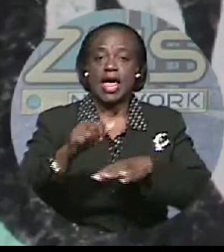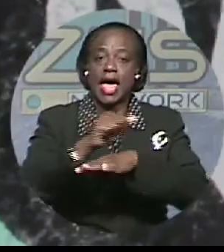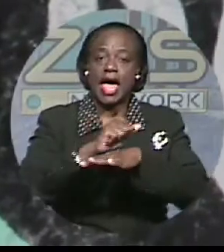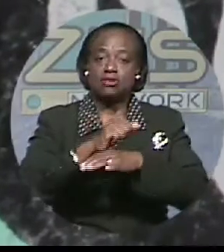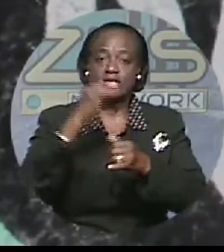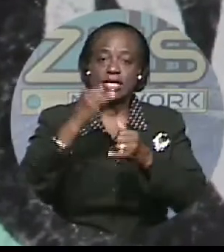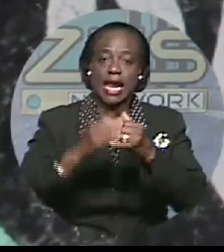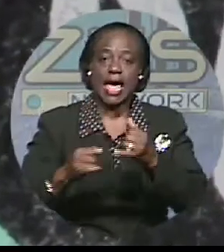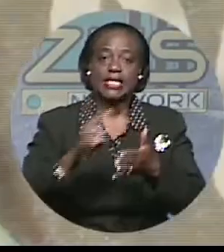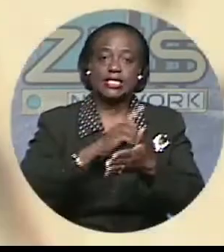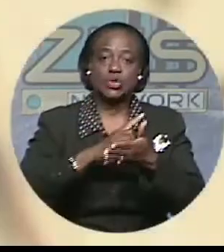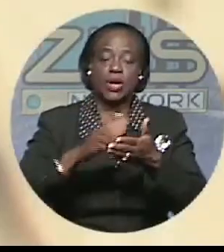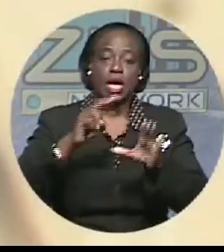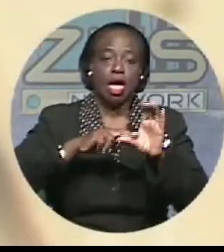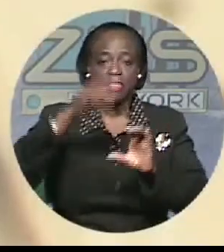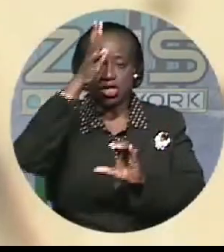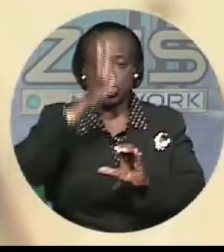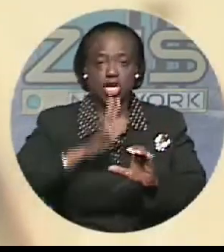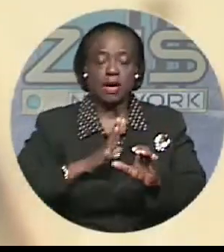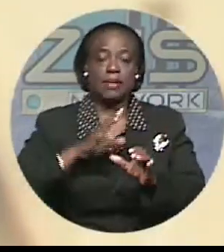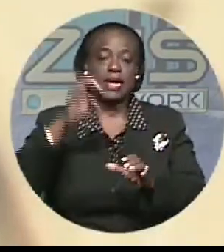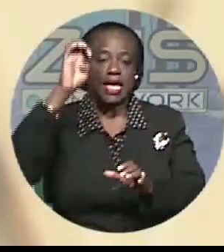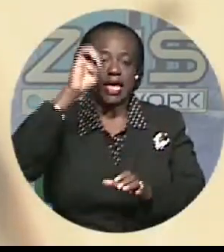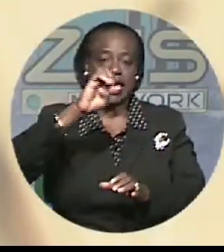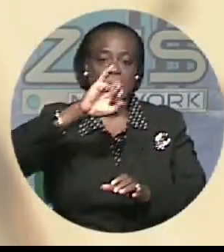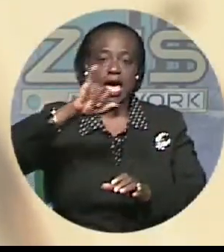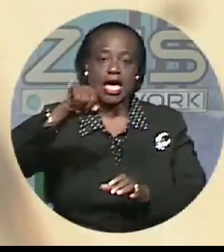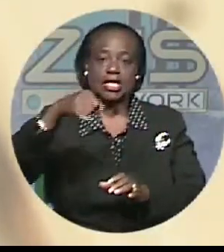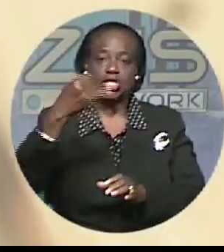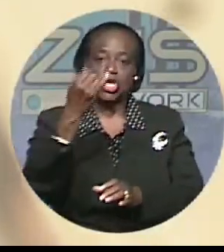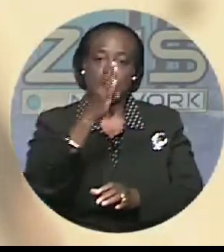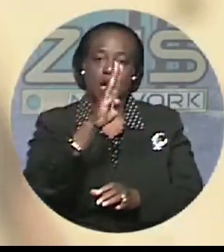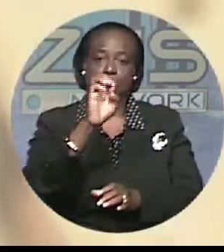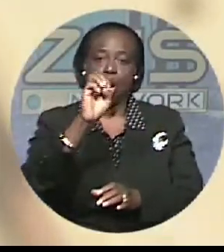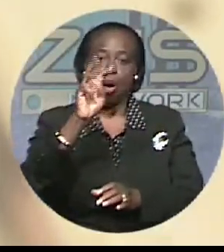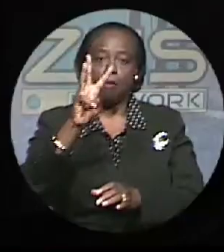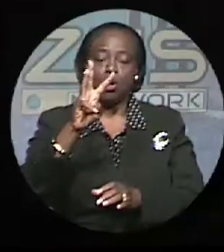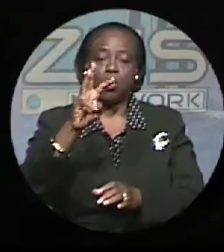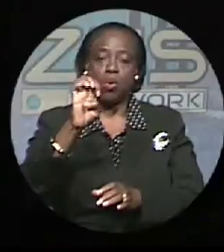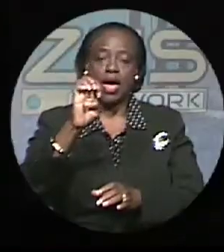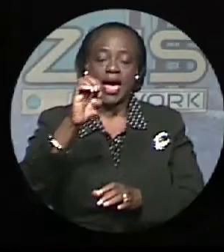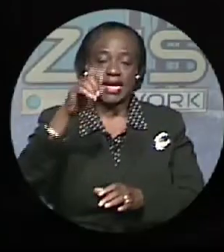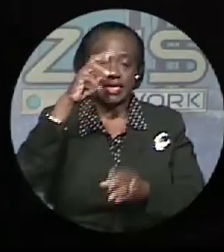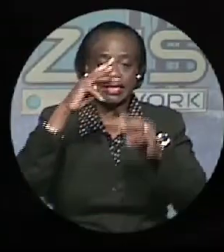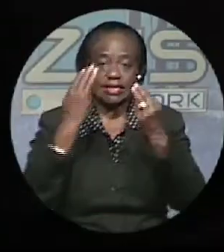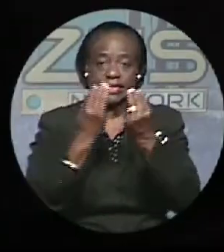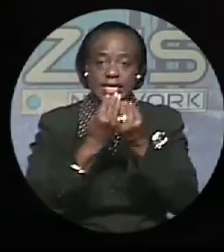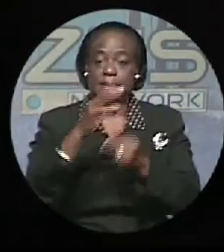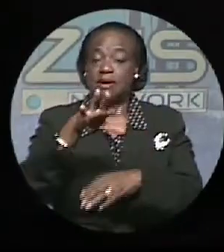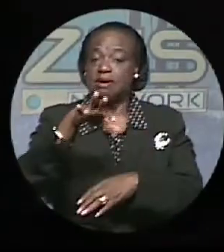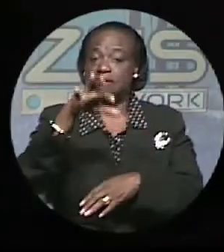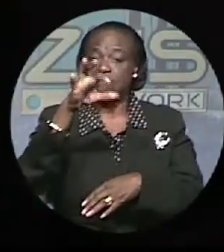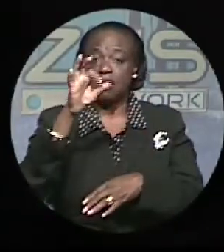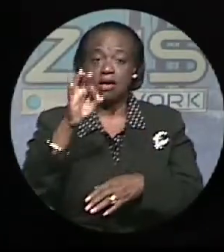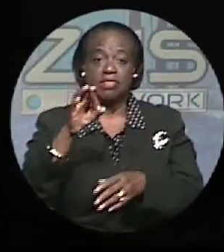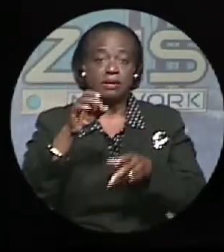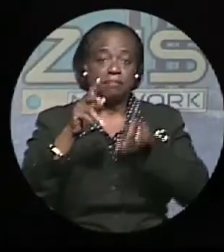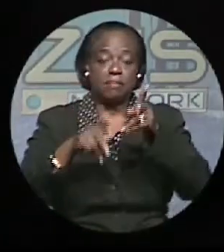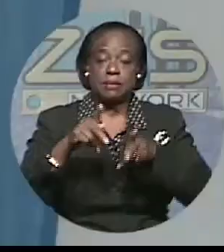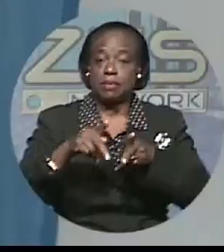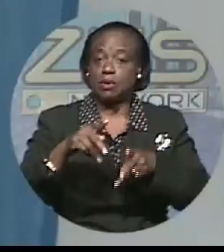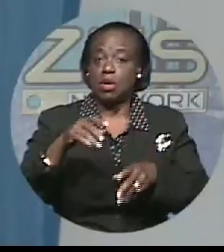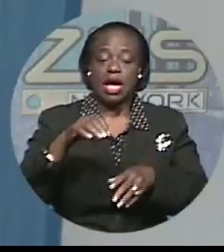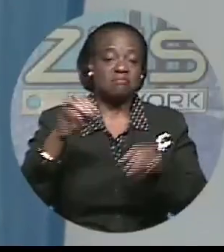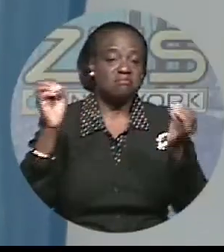Dr. E.J. Bowe, and his team found a number of cases where stores were repricing items and displaying products on the shelves with